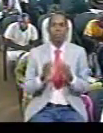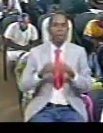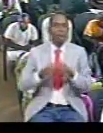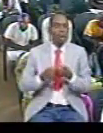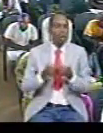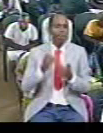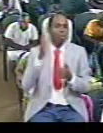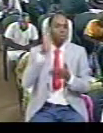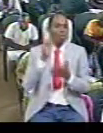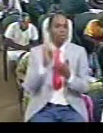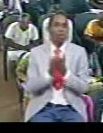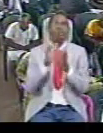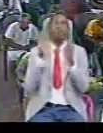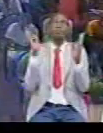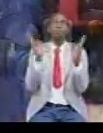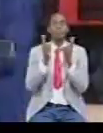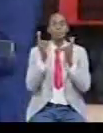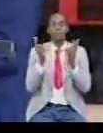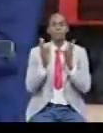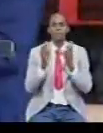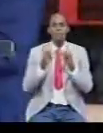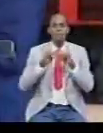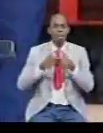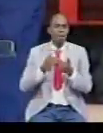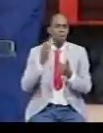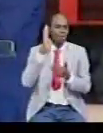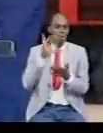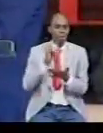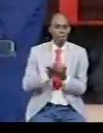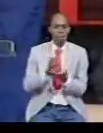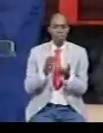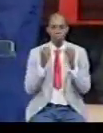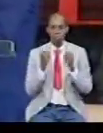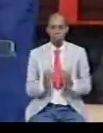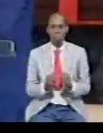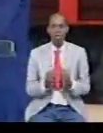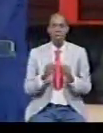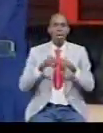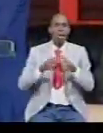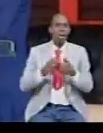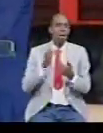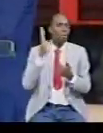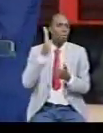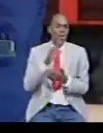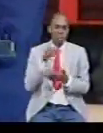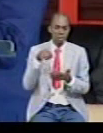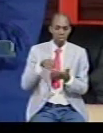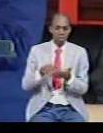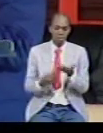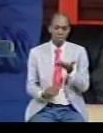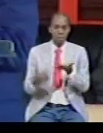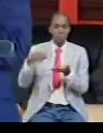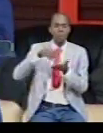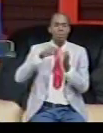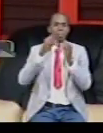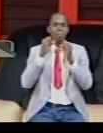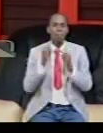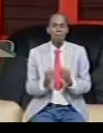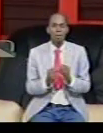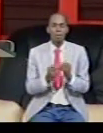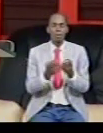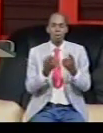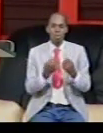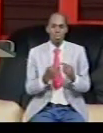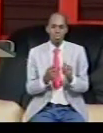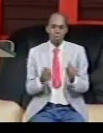that victory, how will that power, how will this resurrection power go along